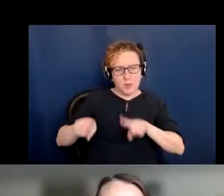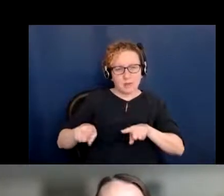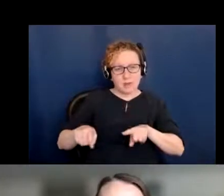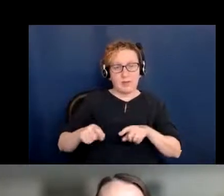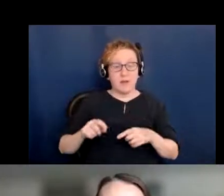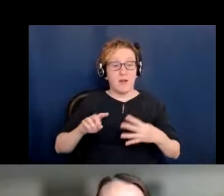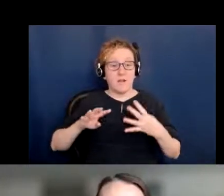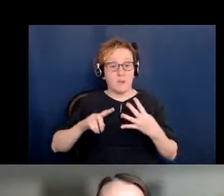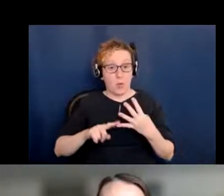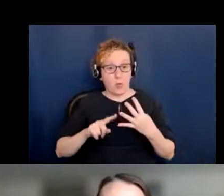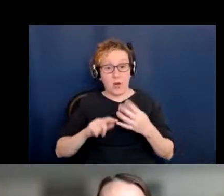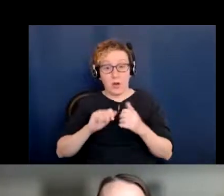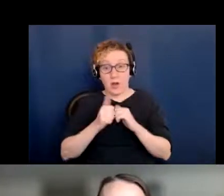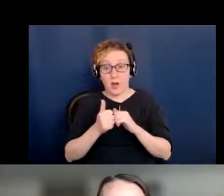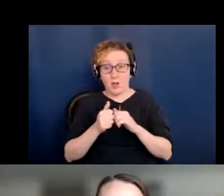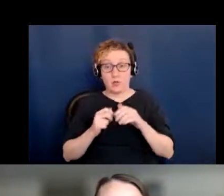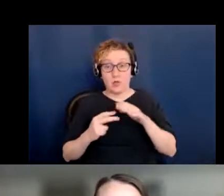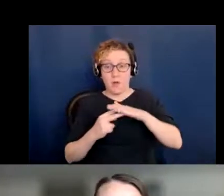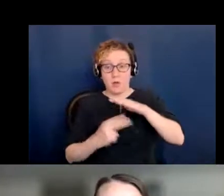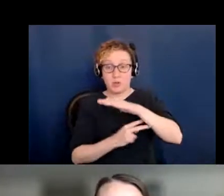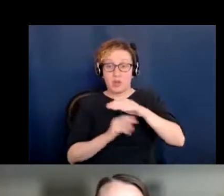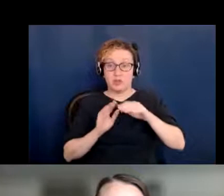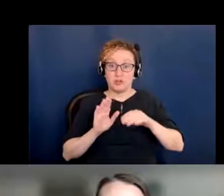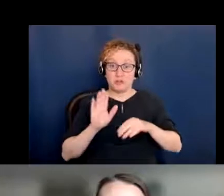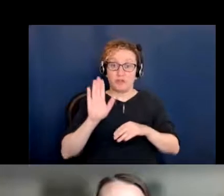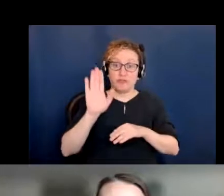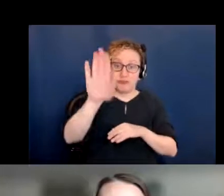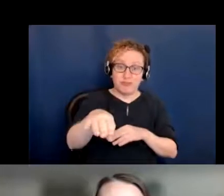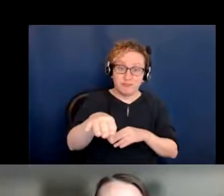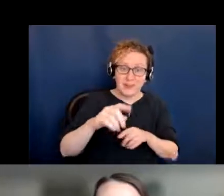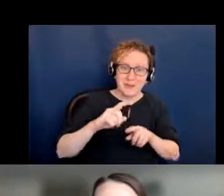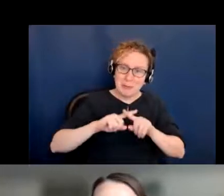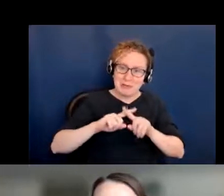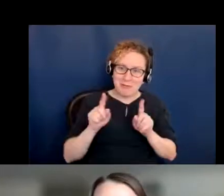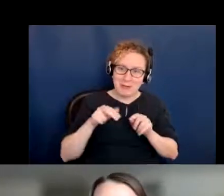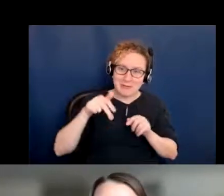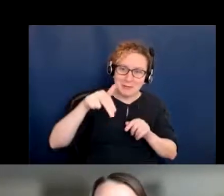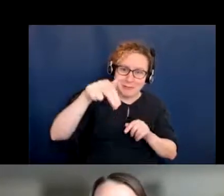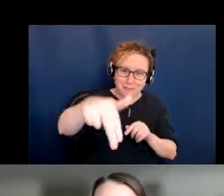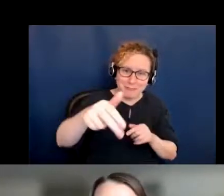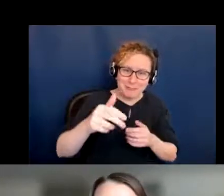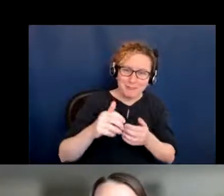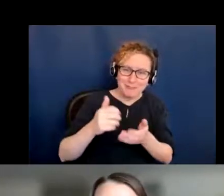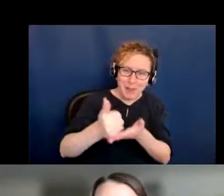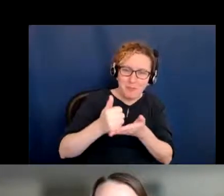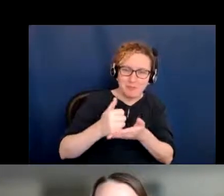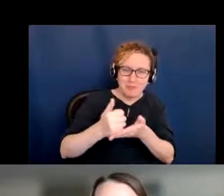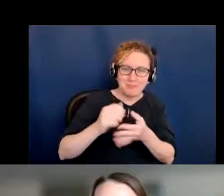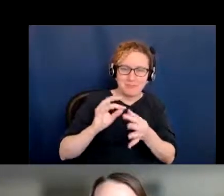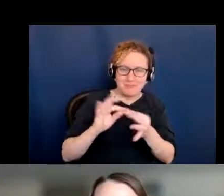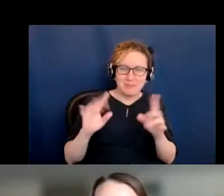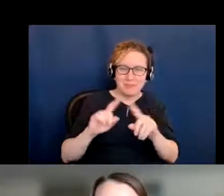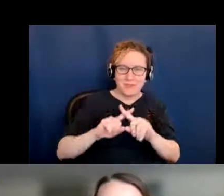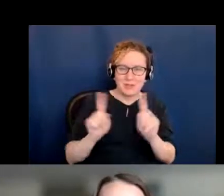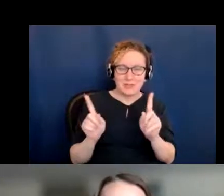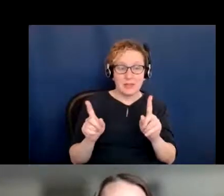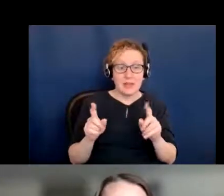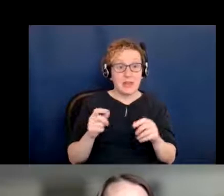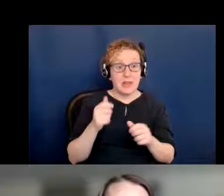bridge across differences. Anyone who goes through our programs receives a certificate at the end saying, I have a